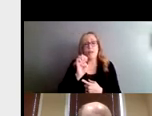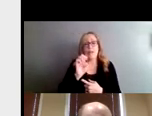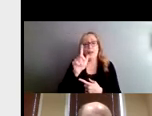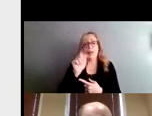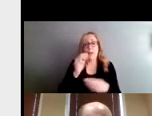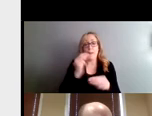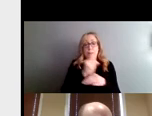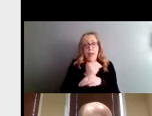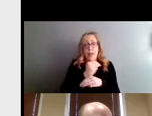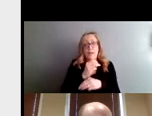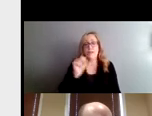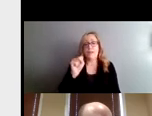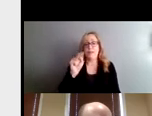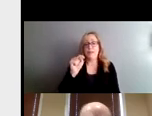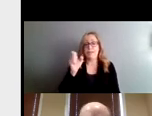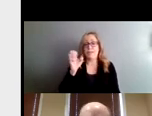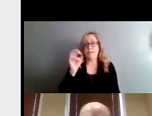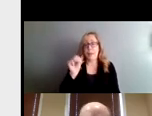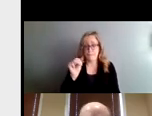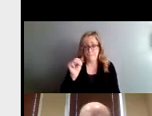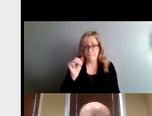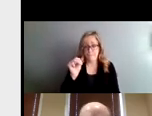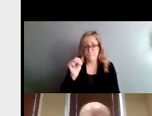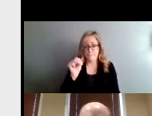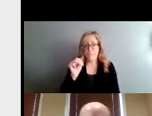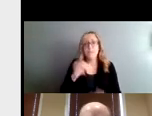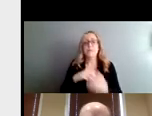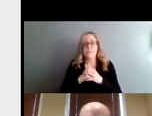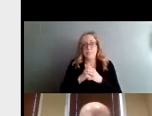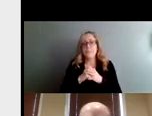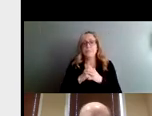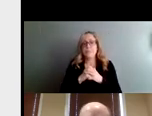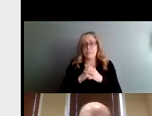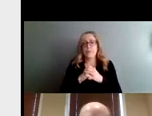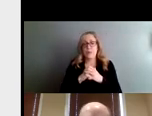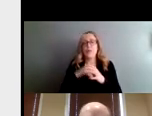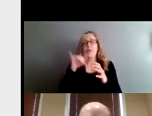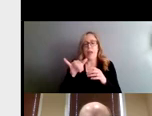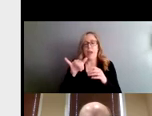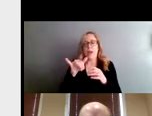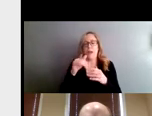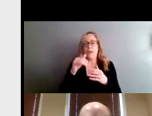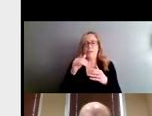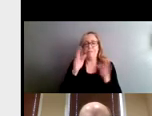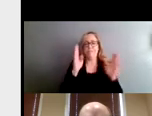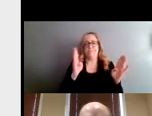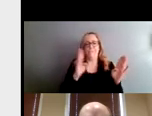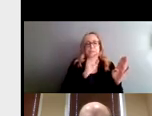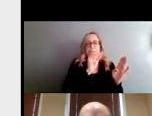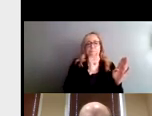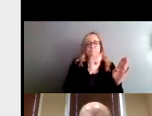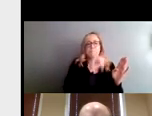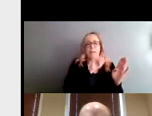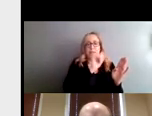science, technology, engineering exam, that testing window is May 10th through June 11th.